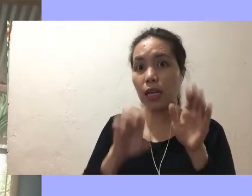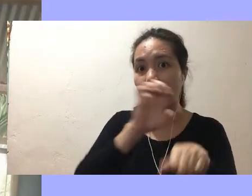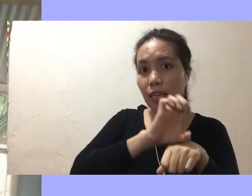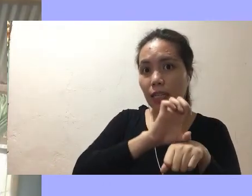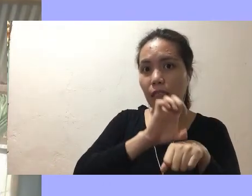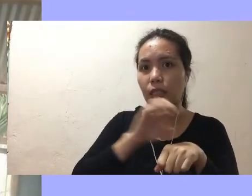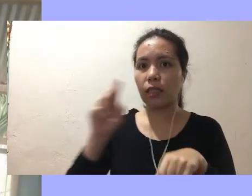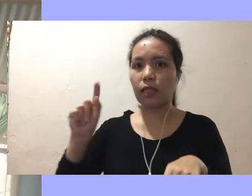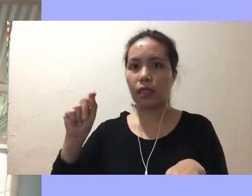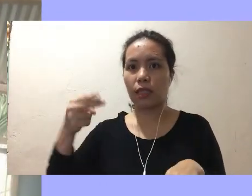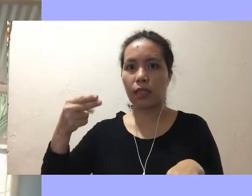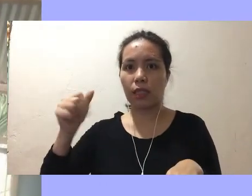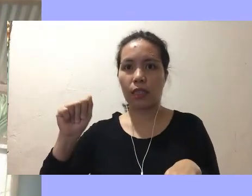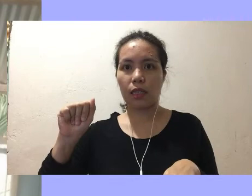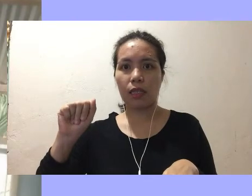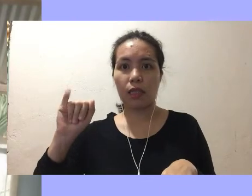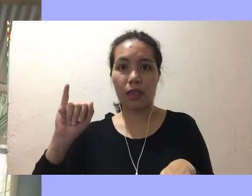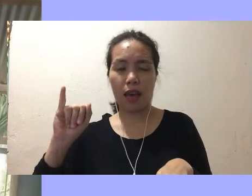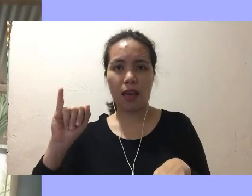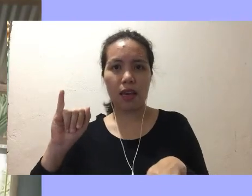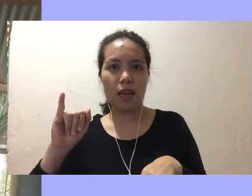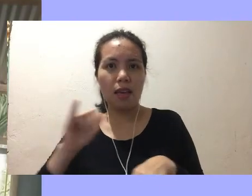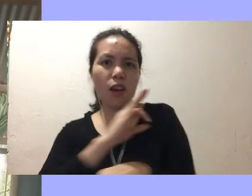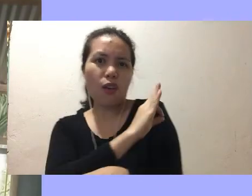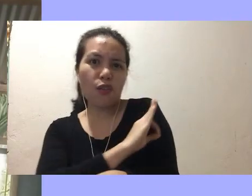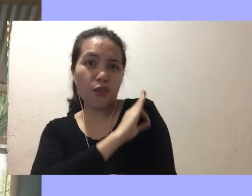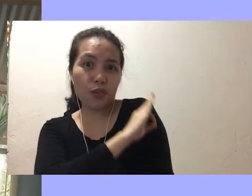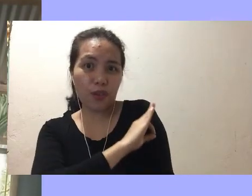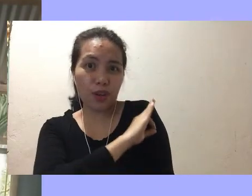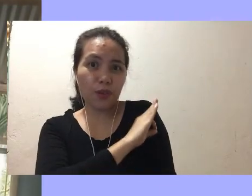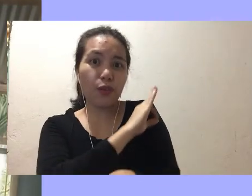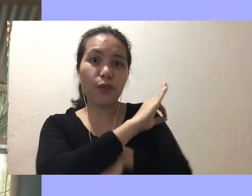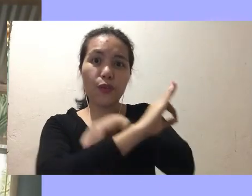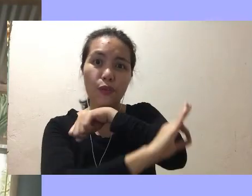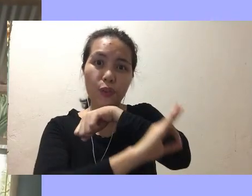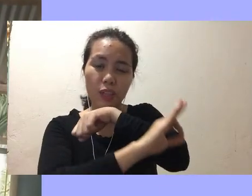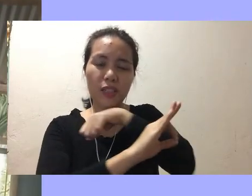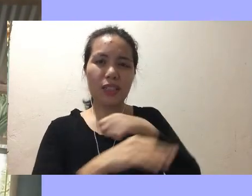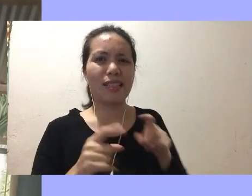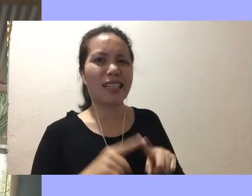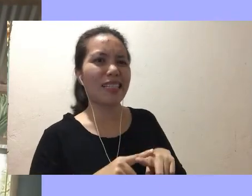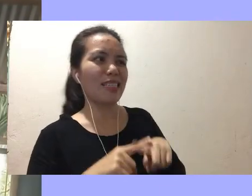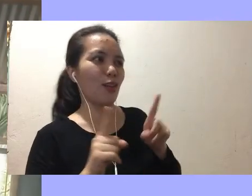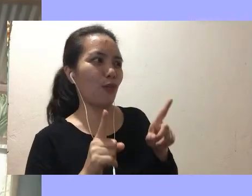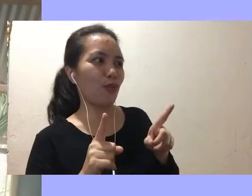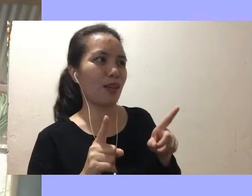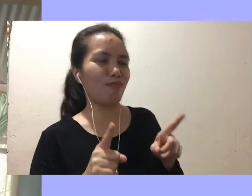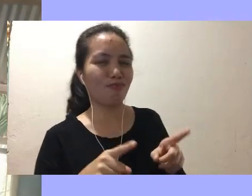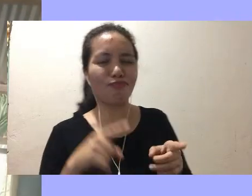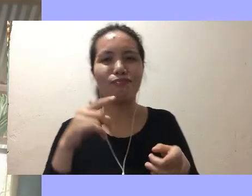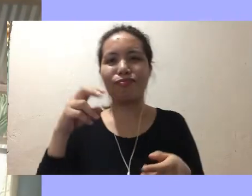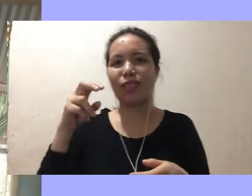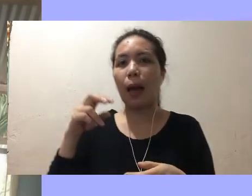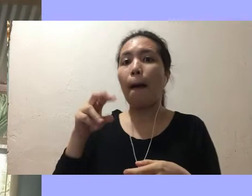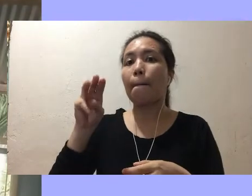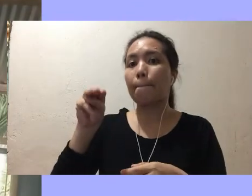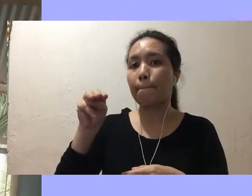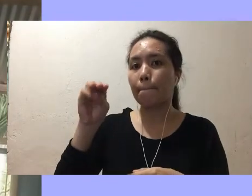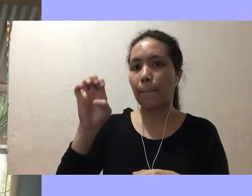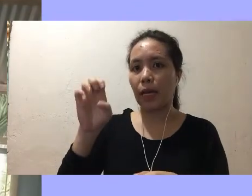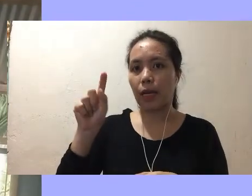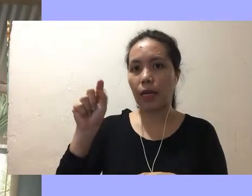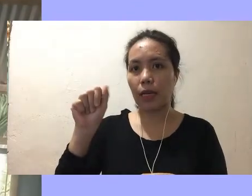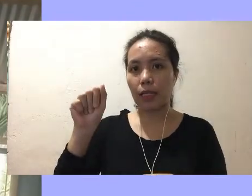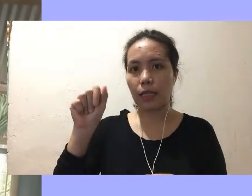pai talat. I'm going to market. Where? T9, So that's it. That is the